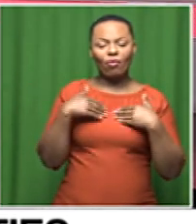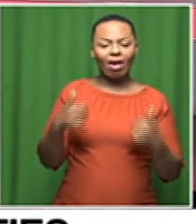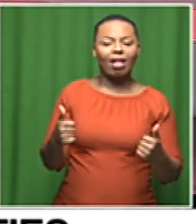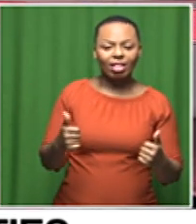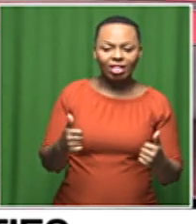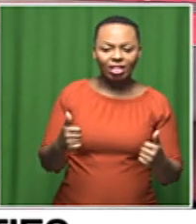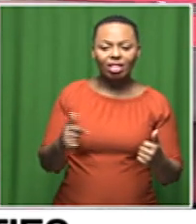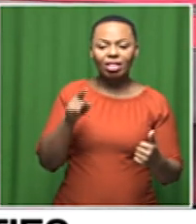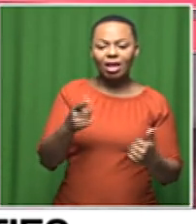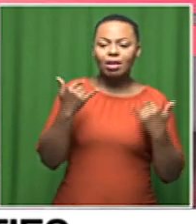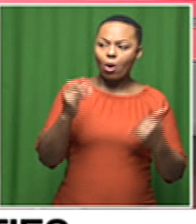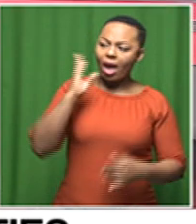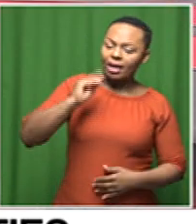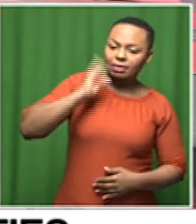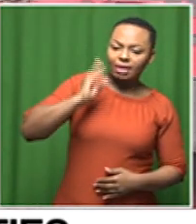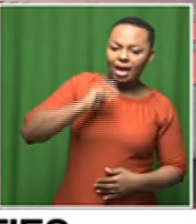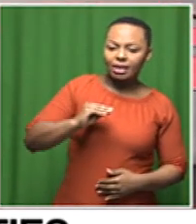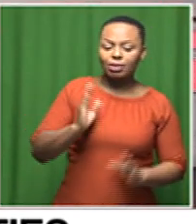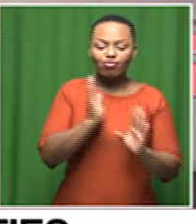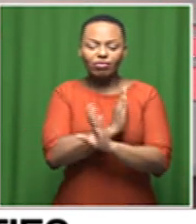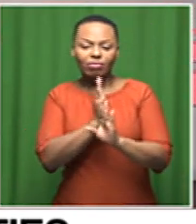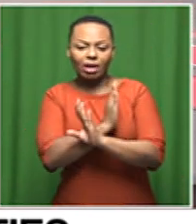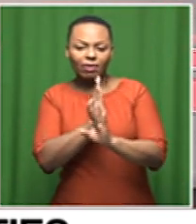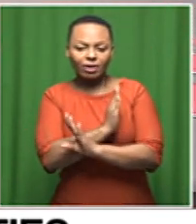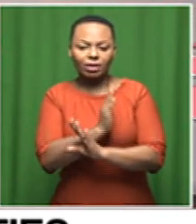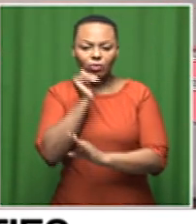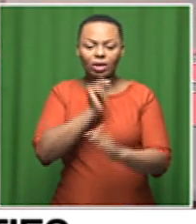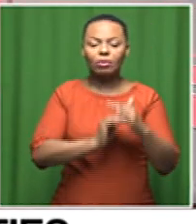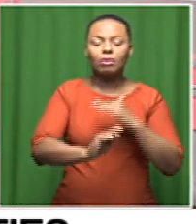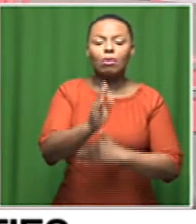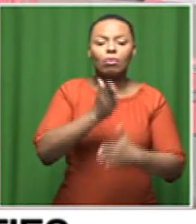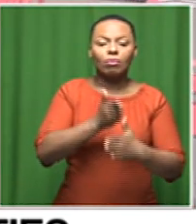are the ones that you've experienced in private but also have seen when you worked in state?